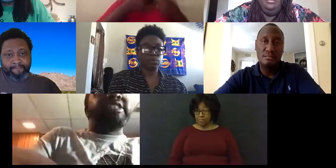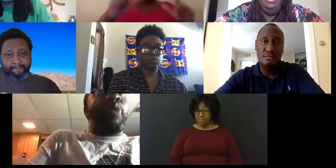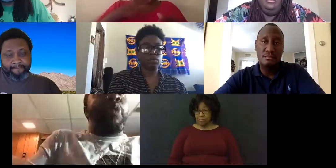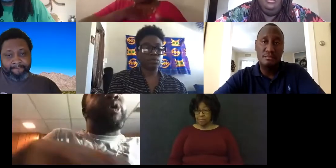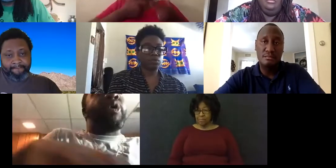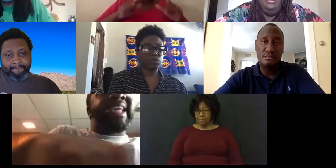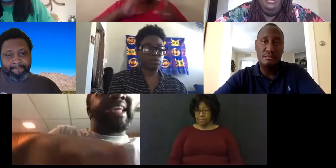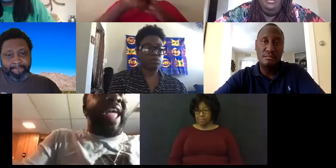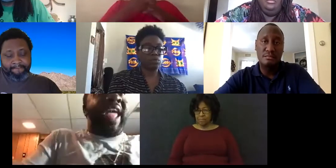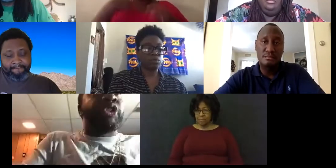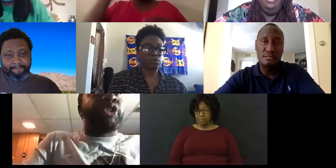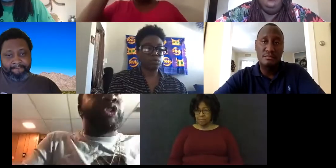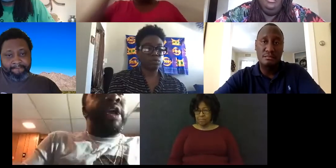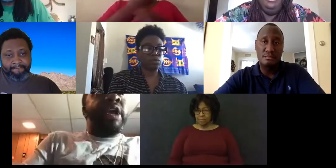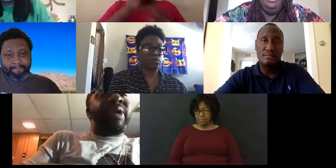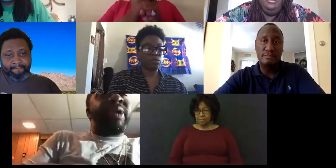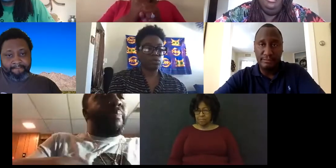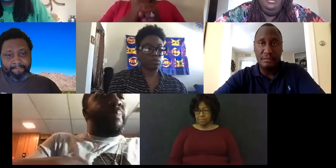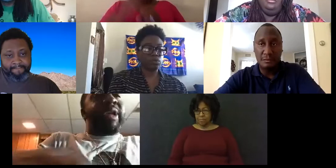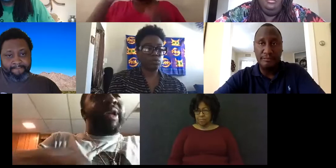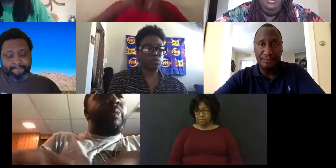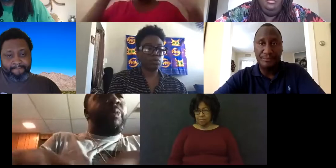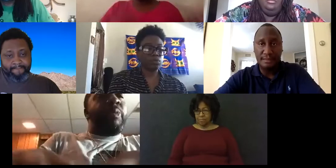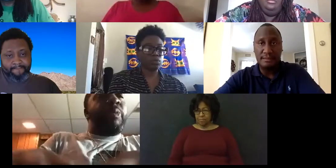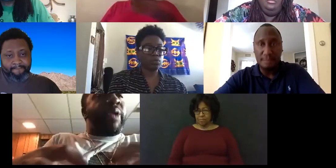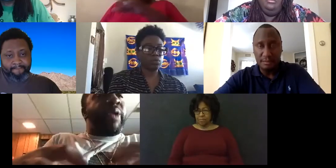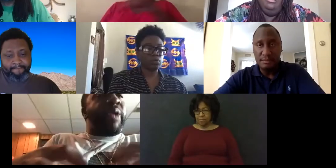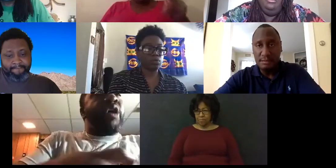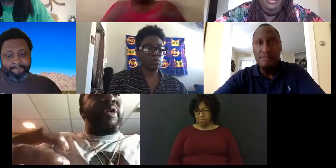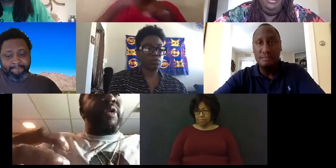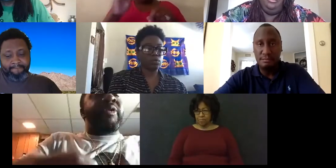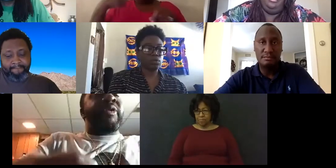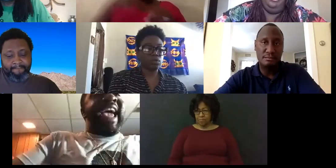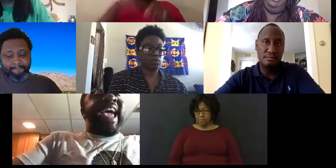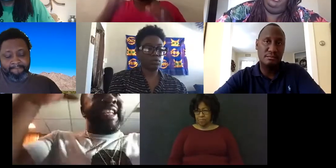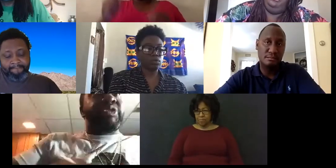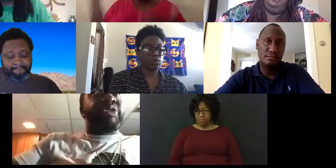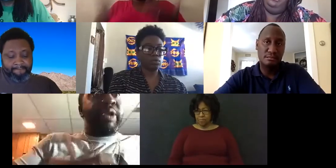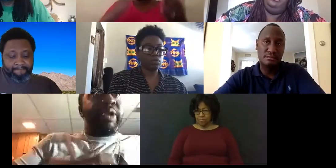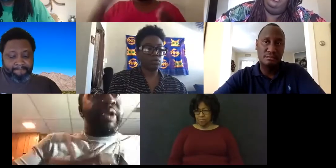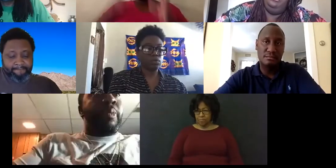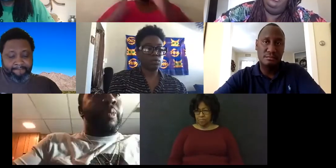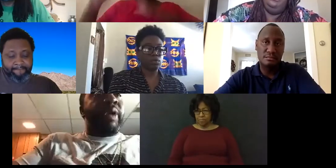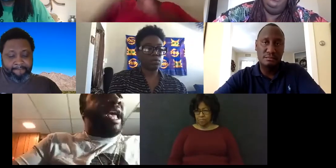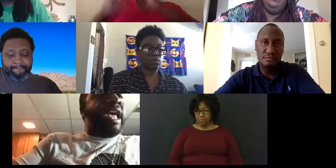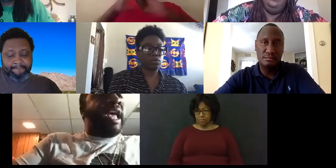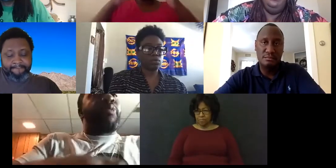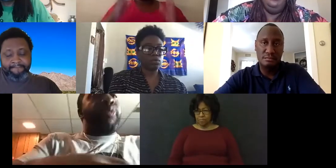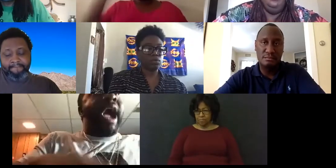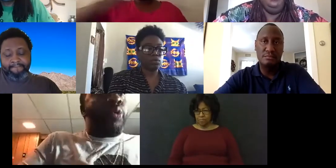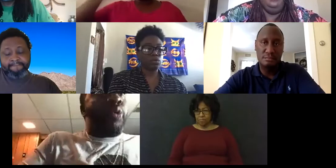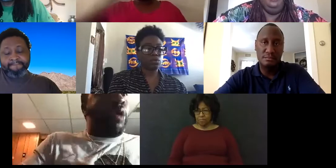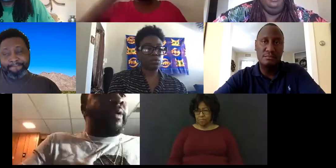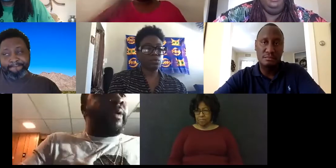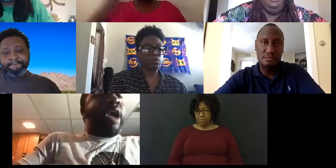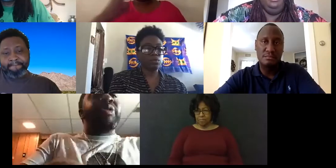and said, you know what? We're going to make it without you. So we got to remember, we're going to bring all our ancestors' history back to us. And like, we're